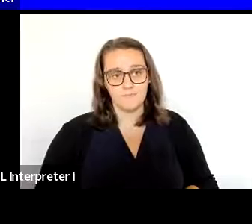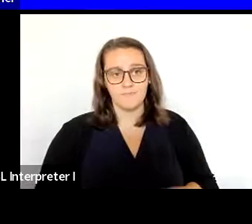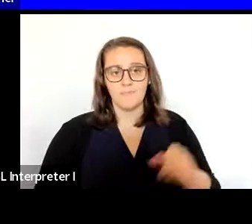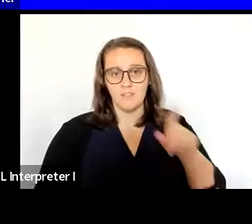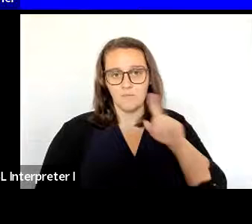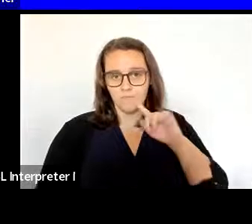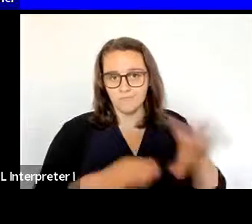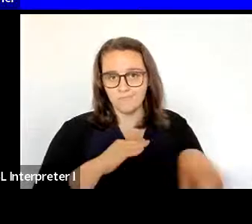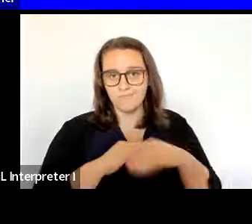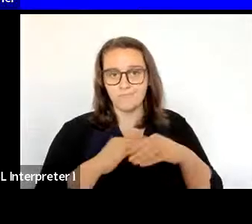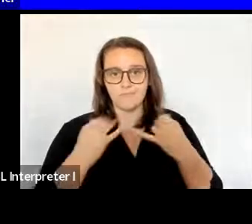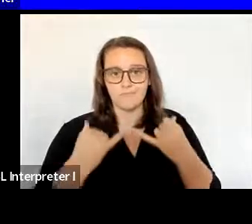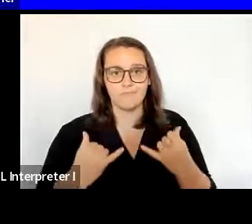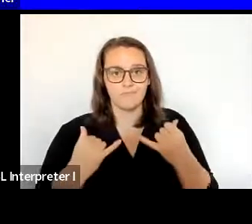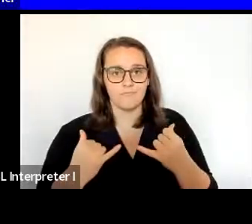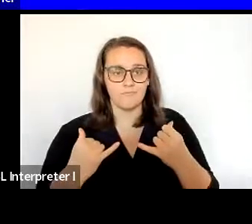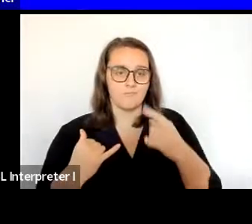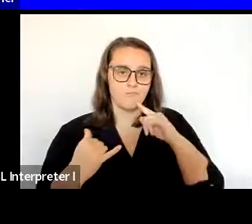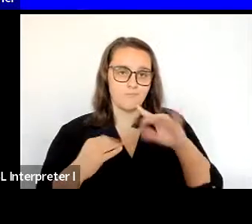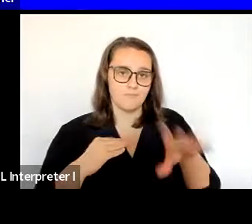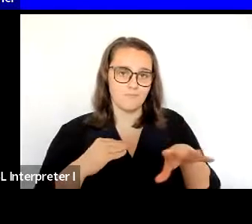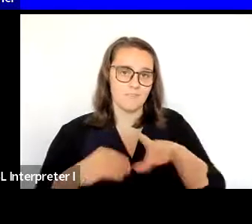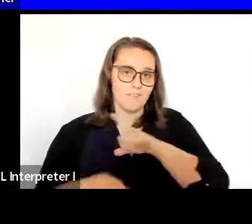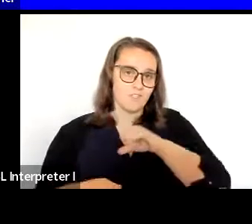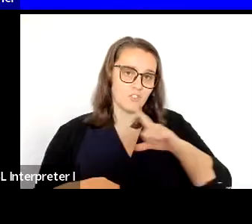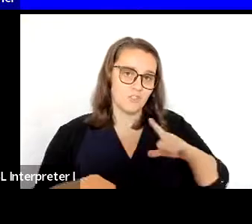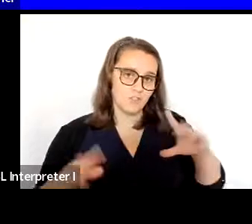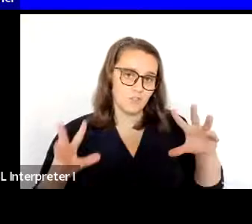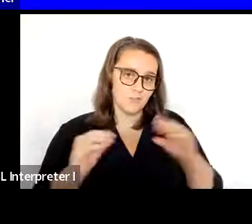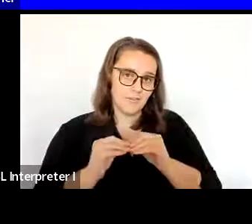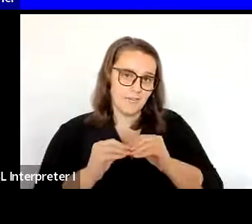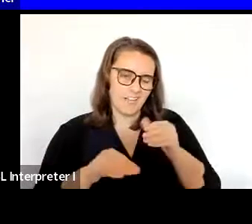on the consent agenda for today's additional legislative meeting.